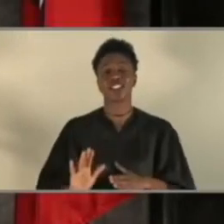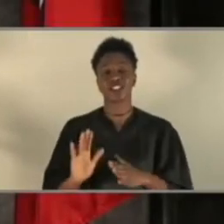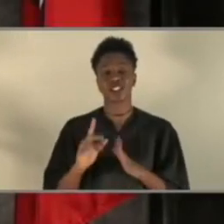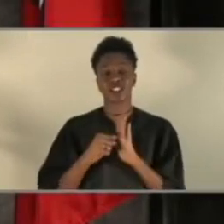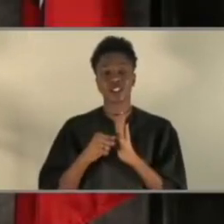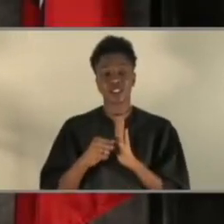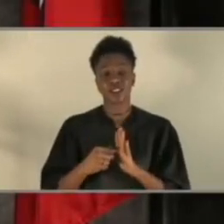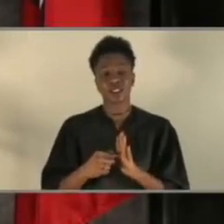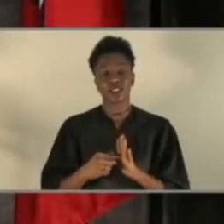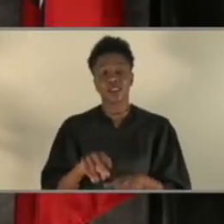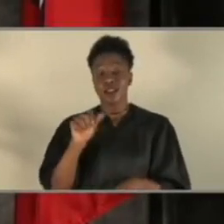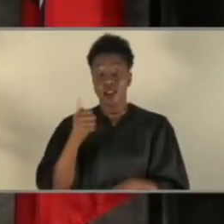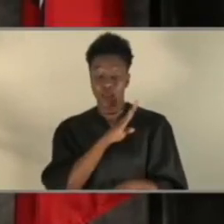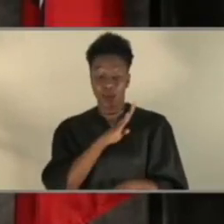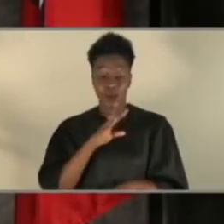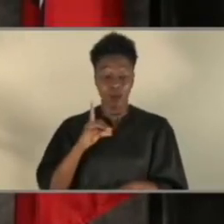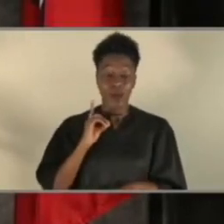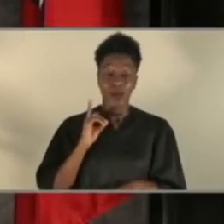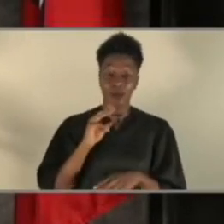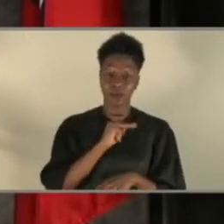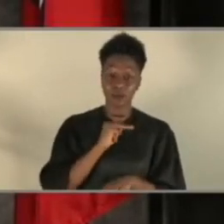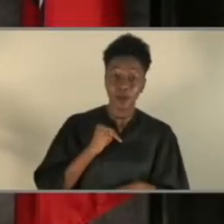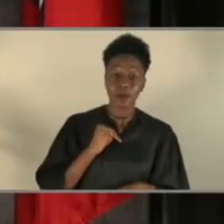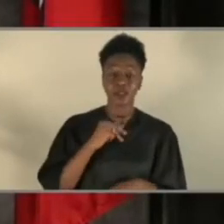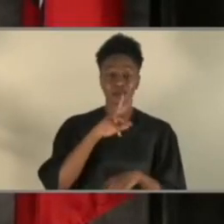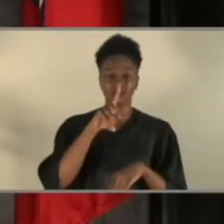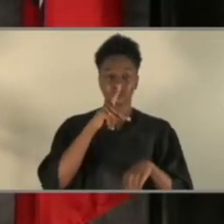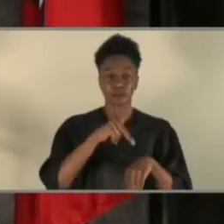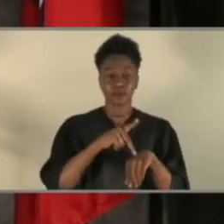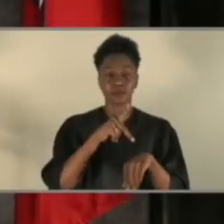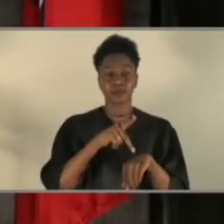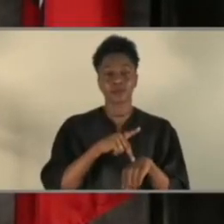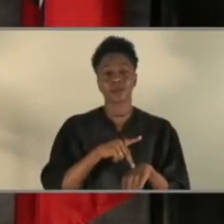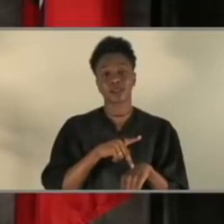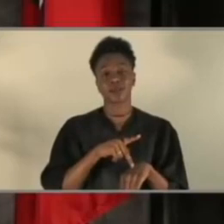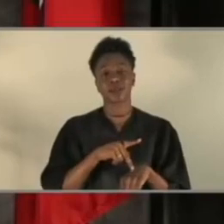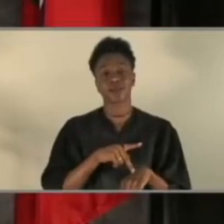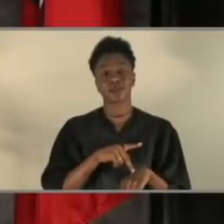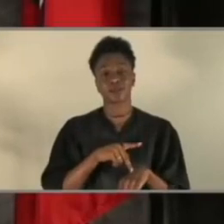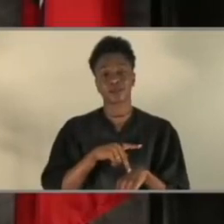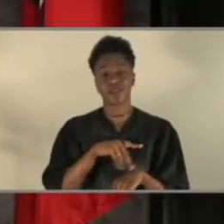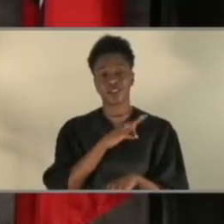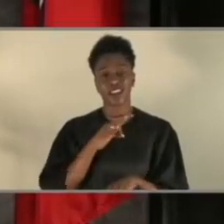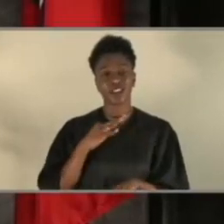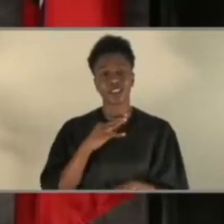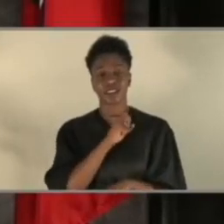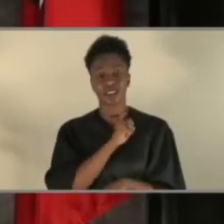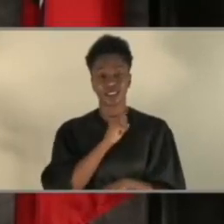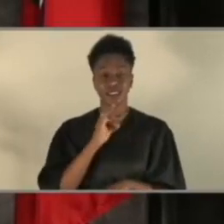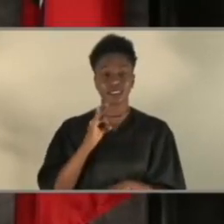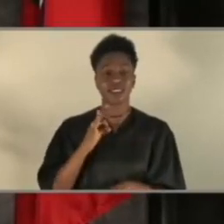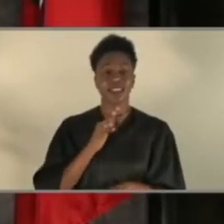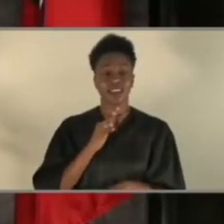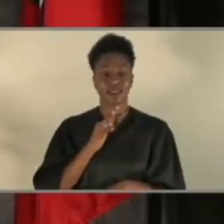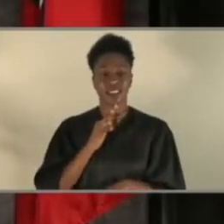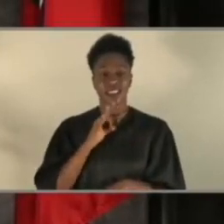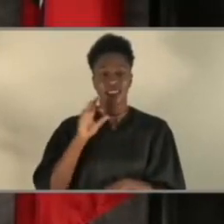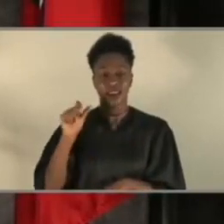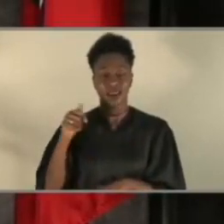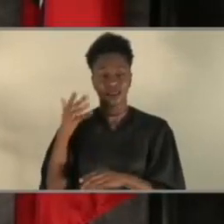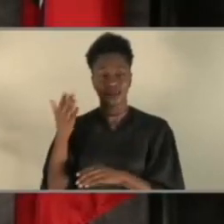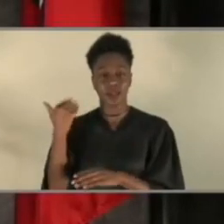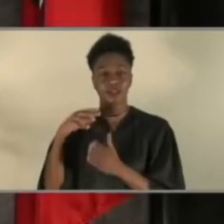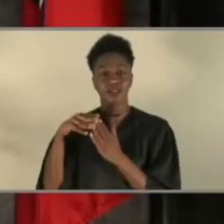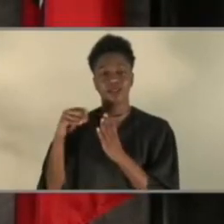board members, district staff, Principal Dr. Sun G. Leach, faculty, staff, and alumni of Alfred Ely Beach High